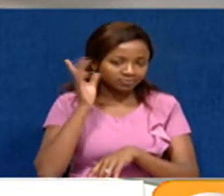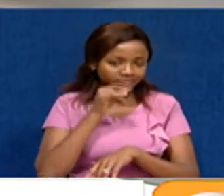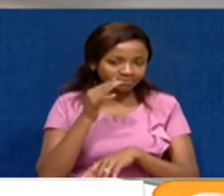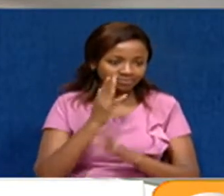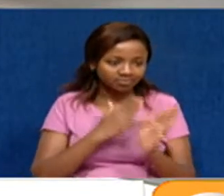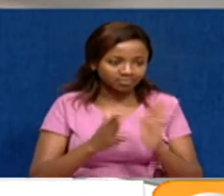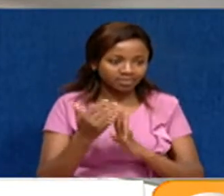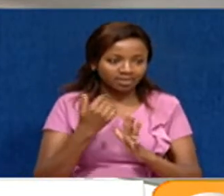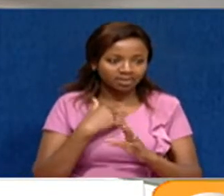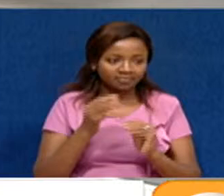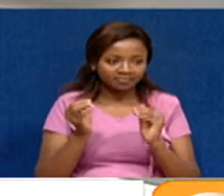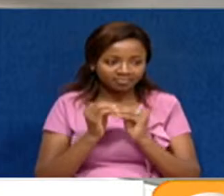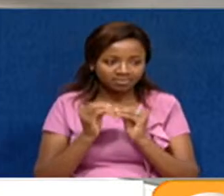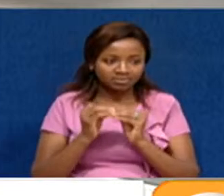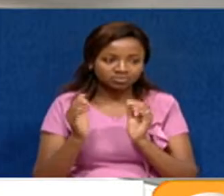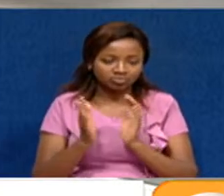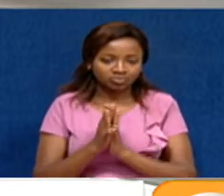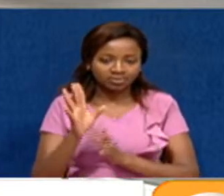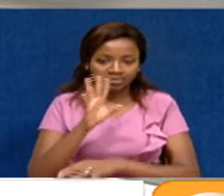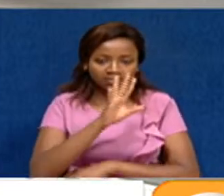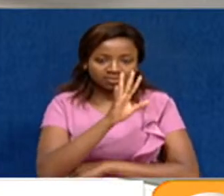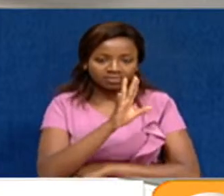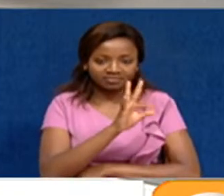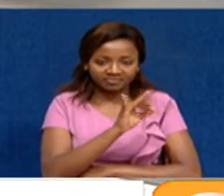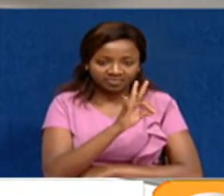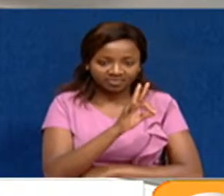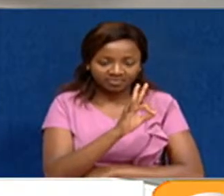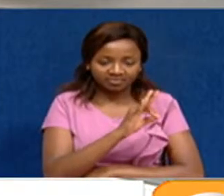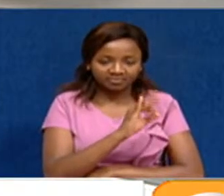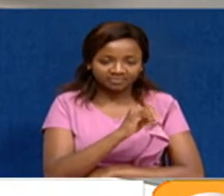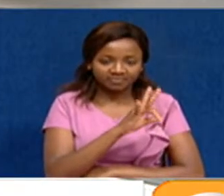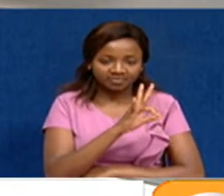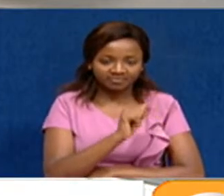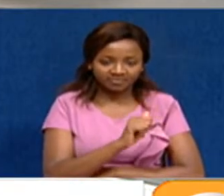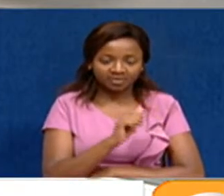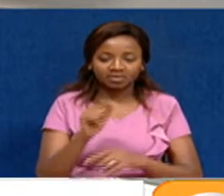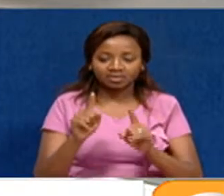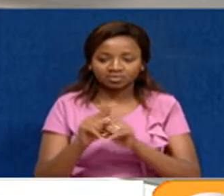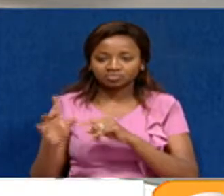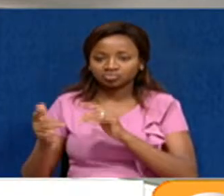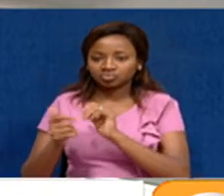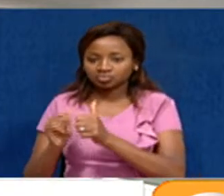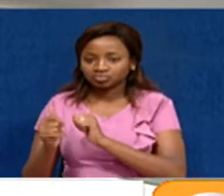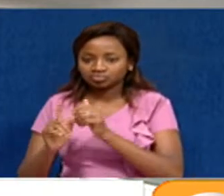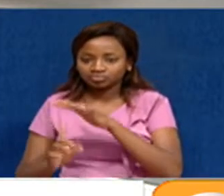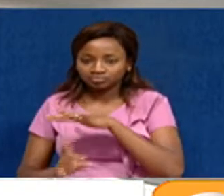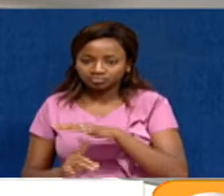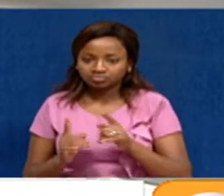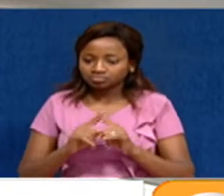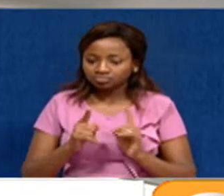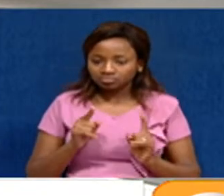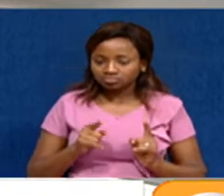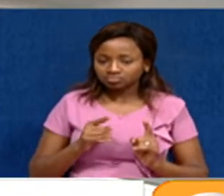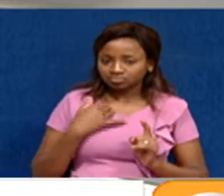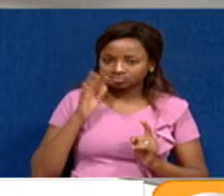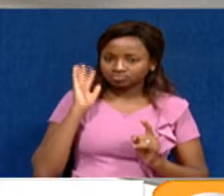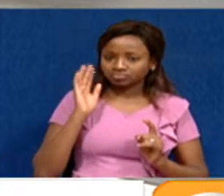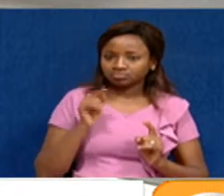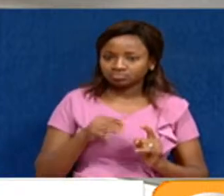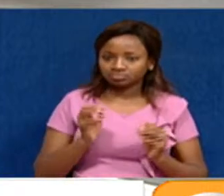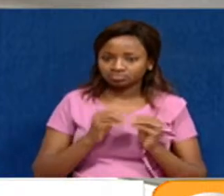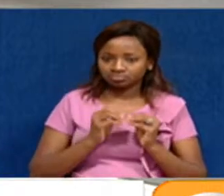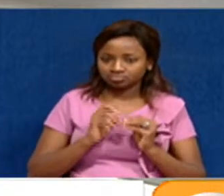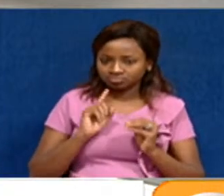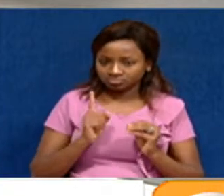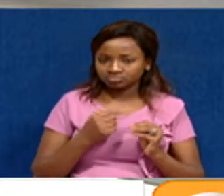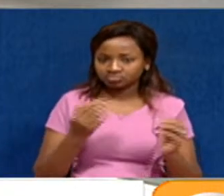FIFA. I think one meeting happened, we were told there was a second meeting, which never took place. What happened? Because if those meetings had happened, hopefully we